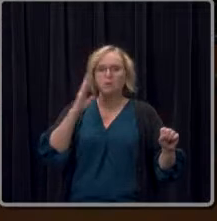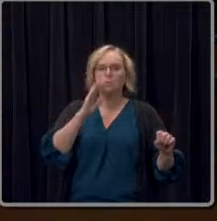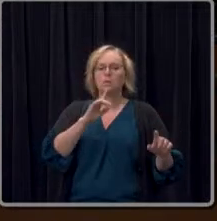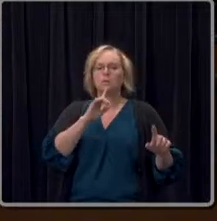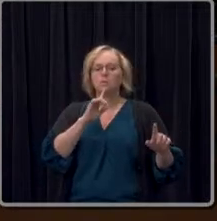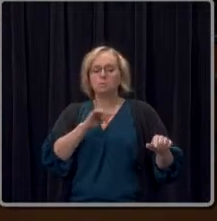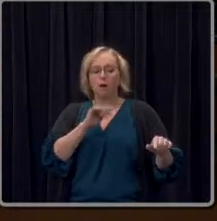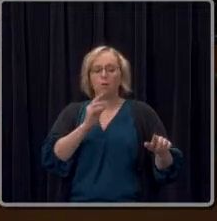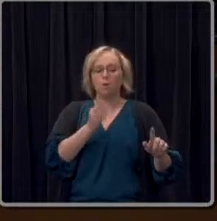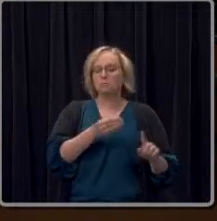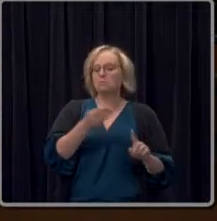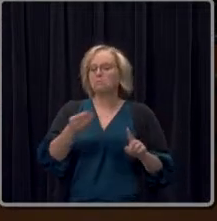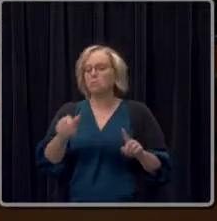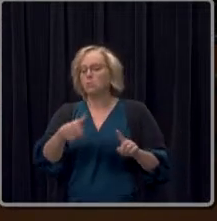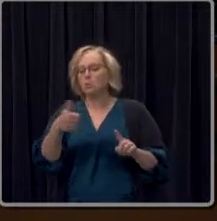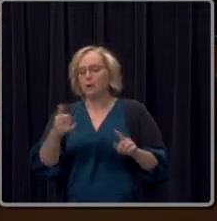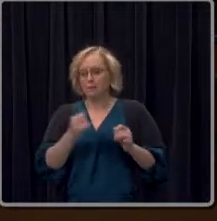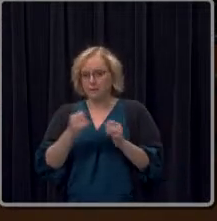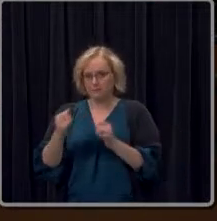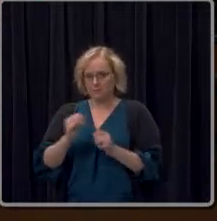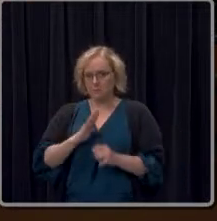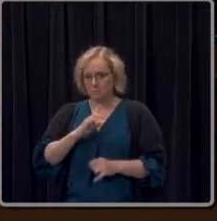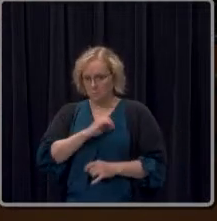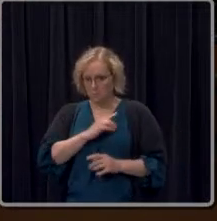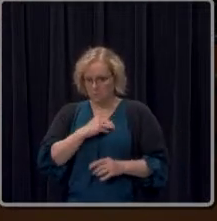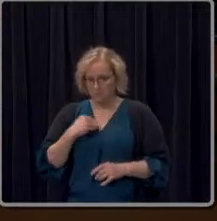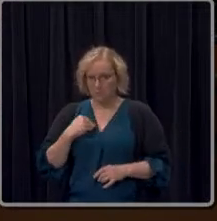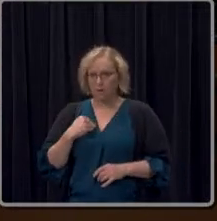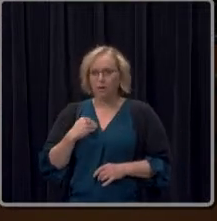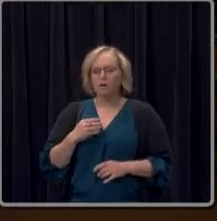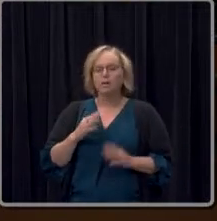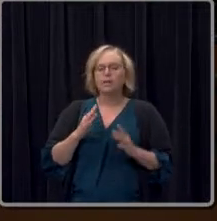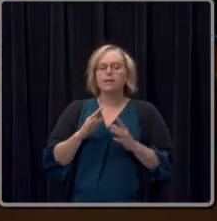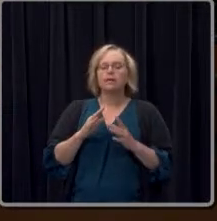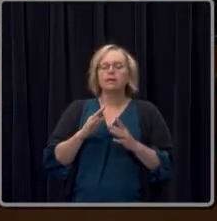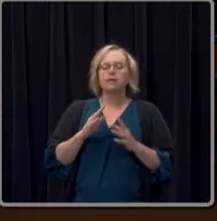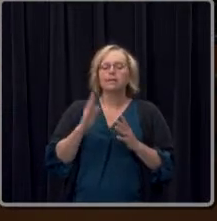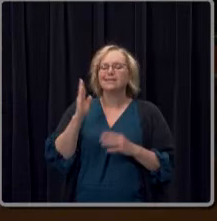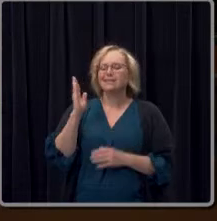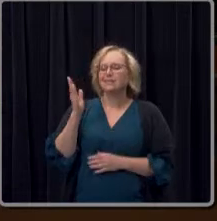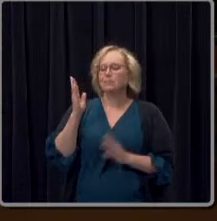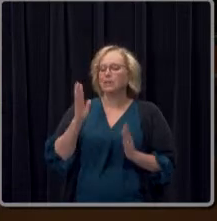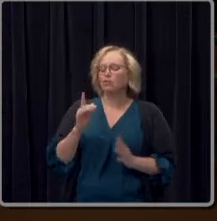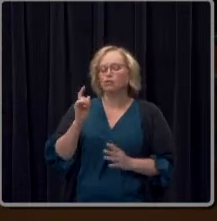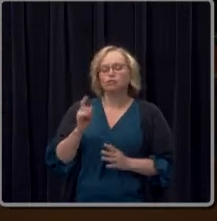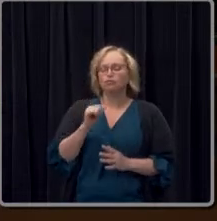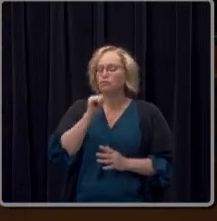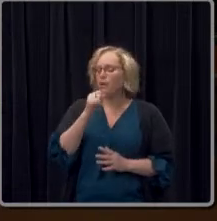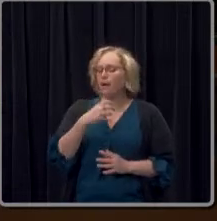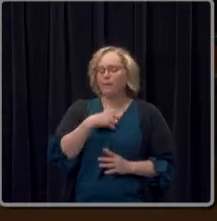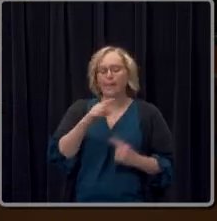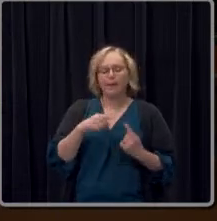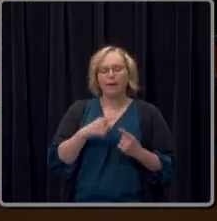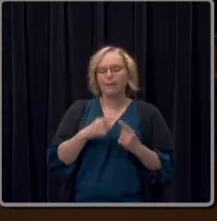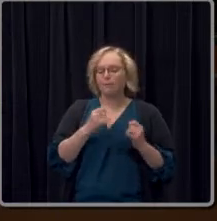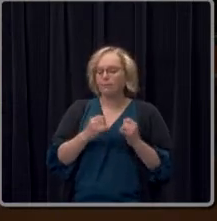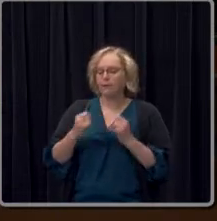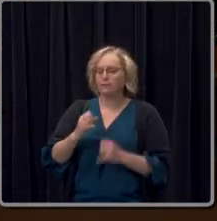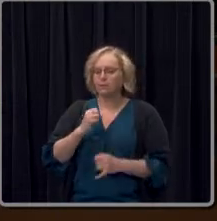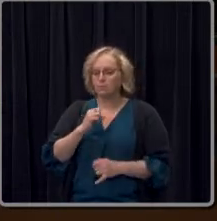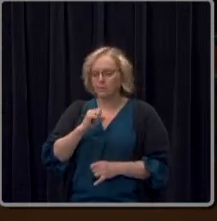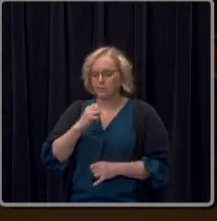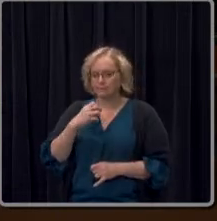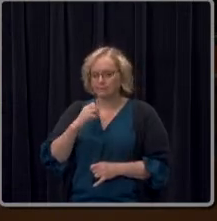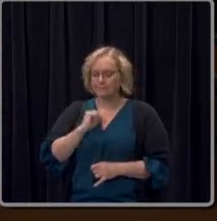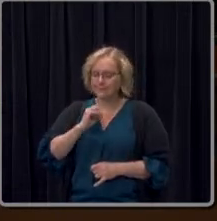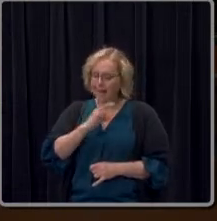another individual. We ask that speakers refrain from discussing complaints involving individual staff members or students if